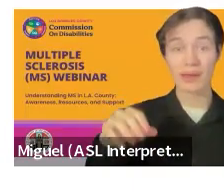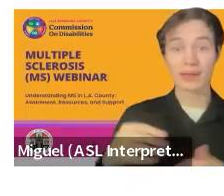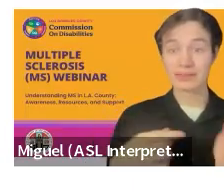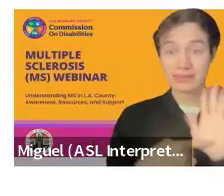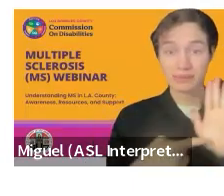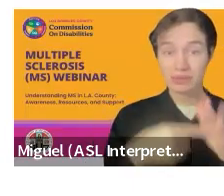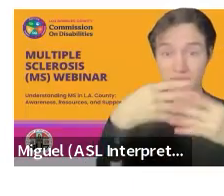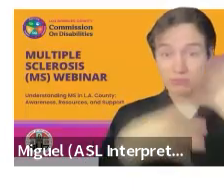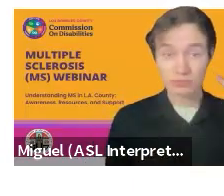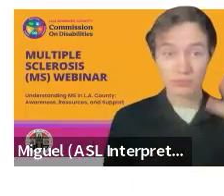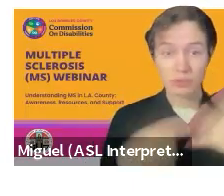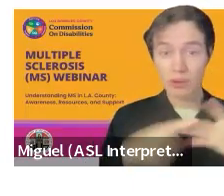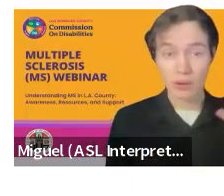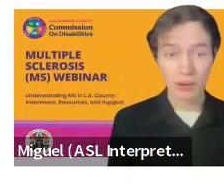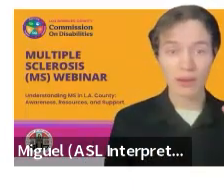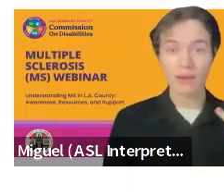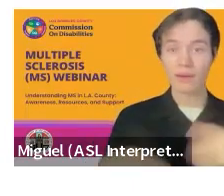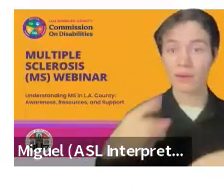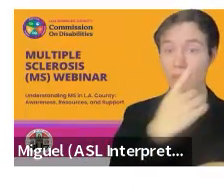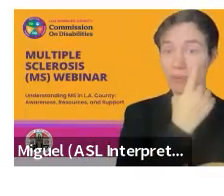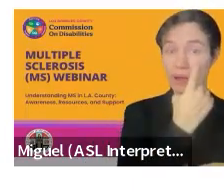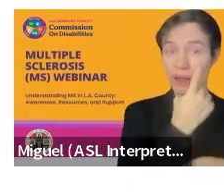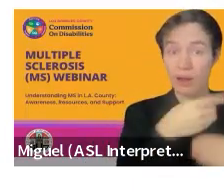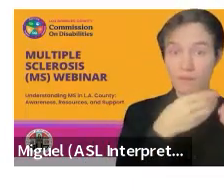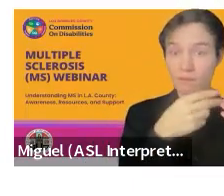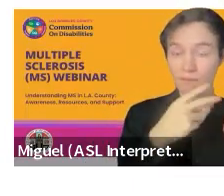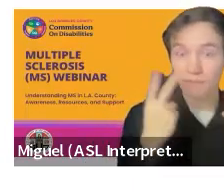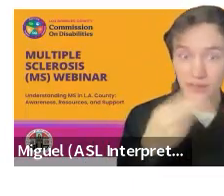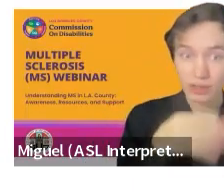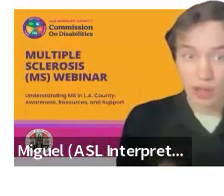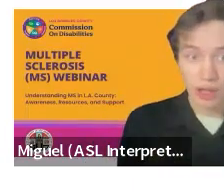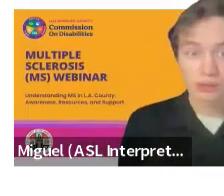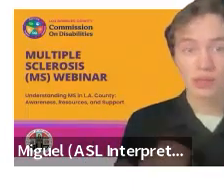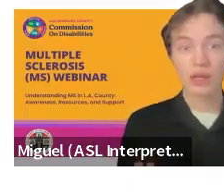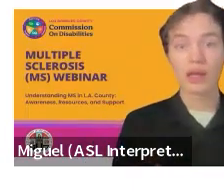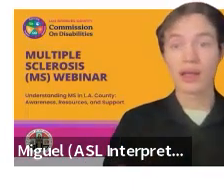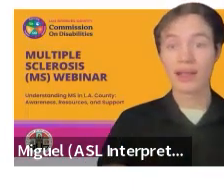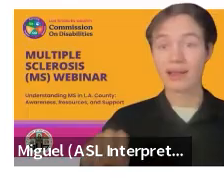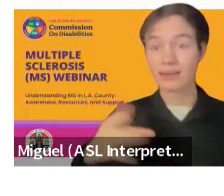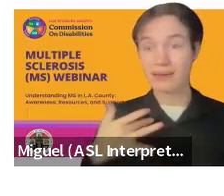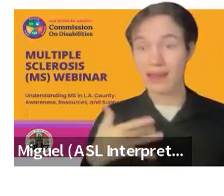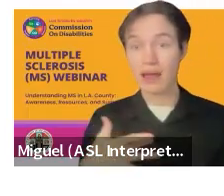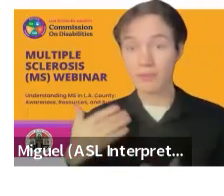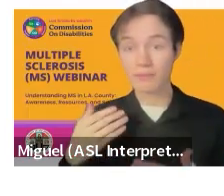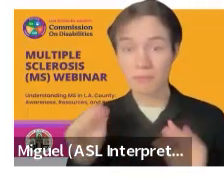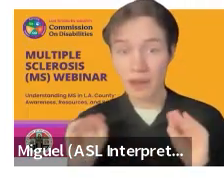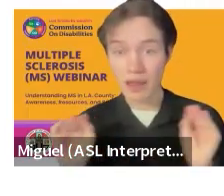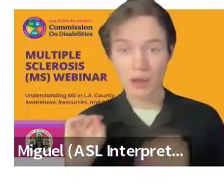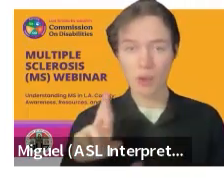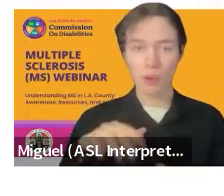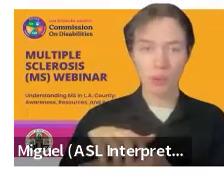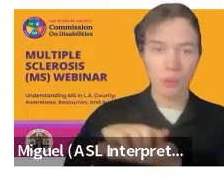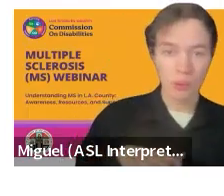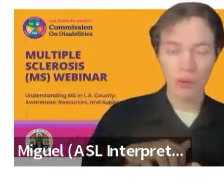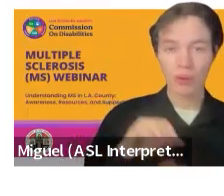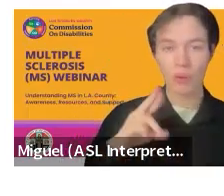one eye, numbness or weakness on one side of the body, or brainstem symptoms, including double vision